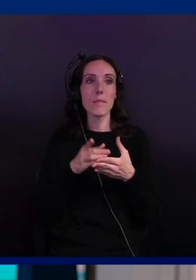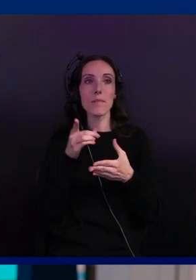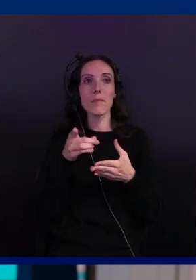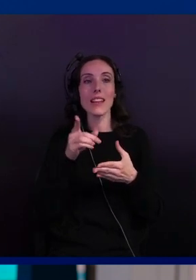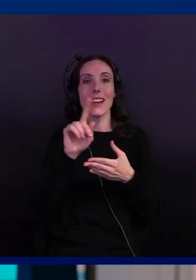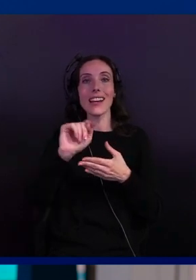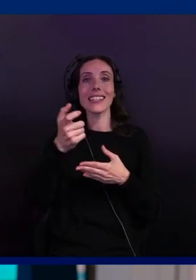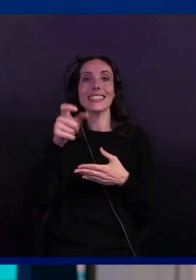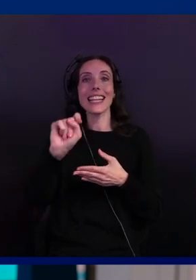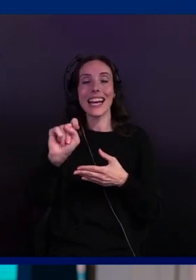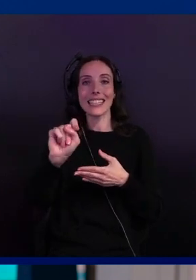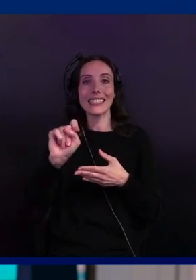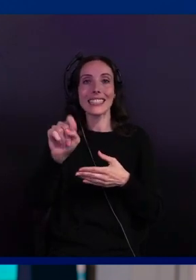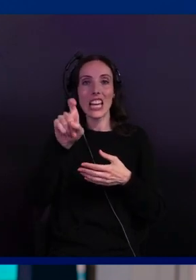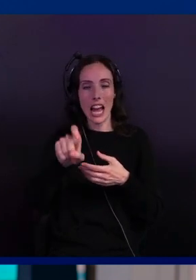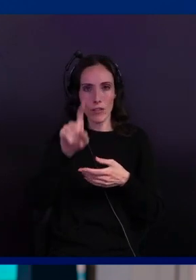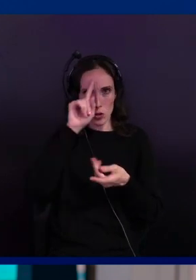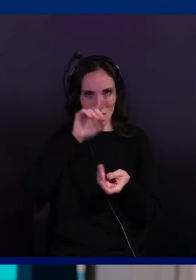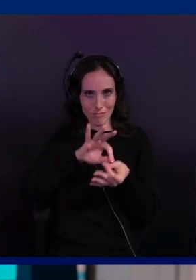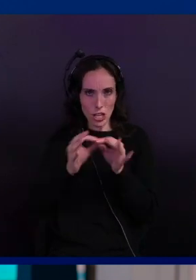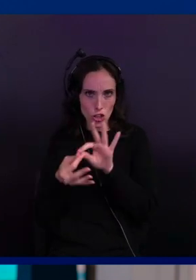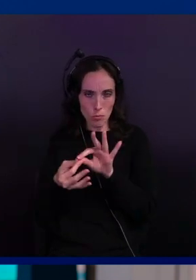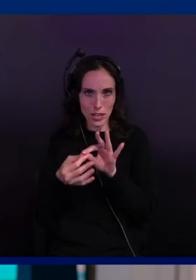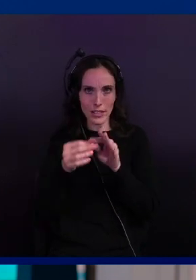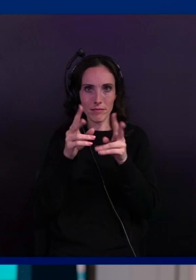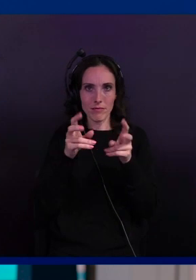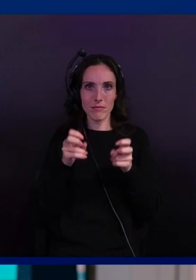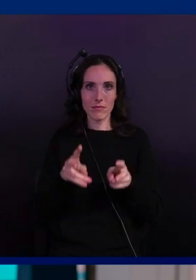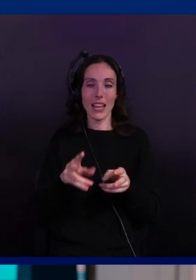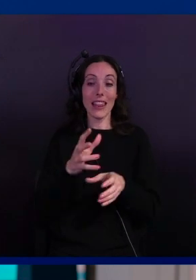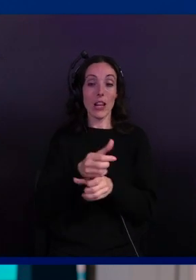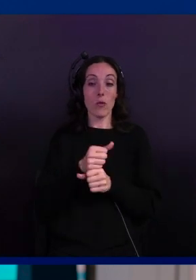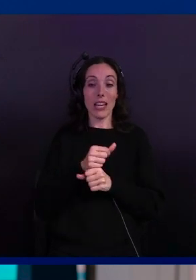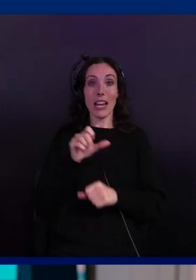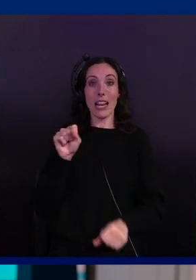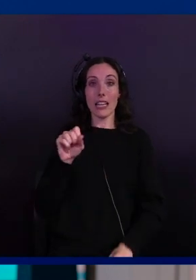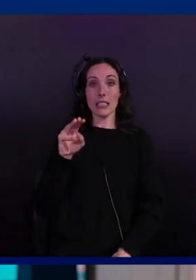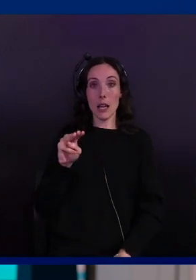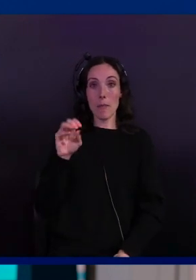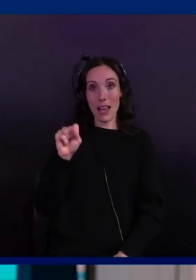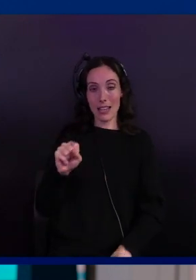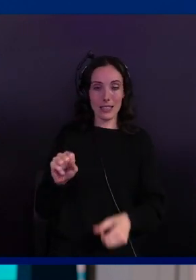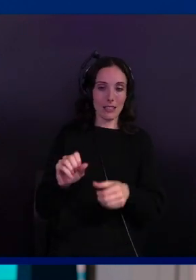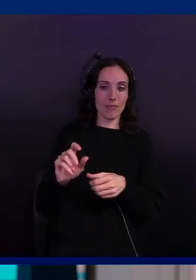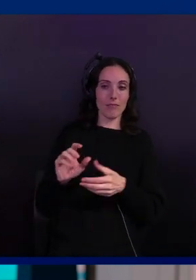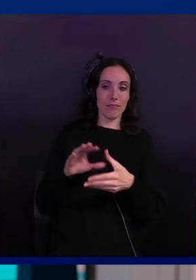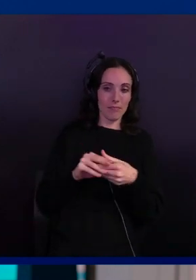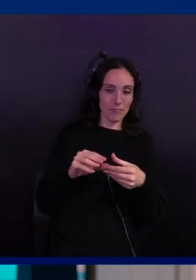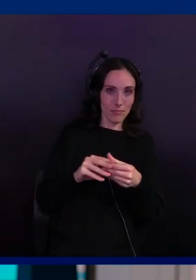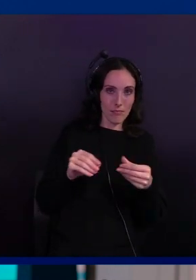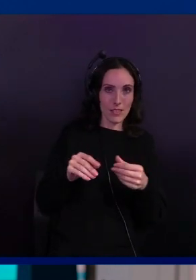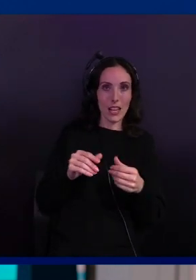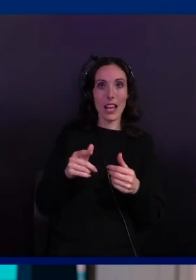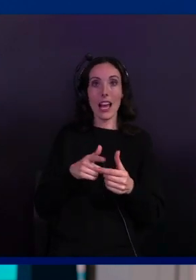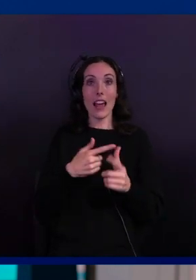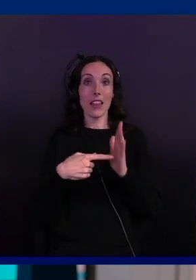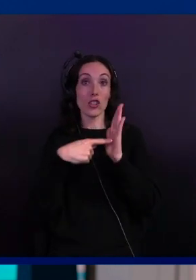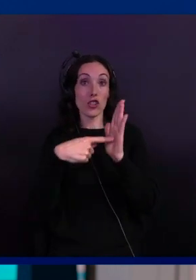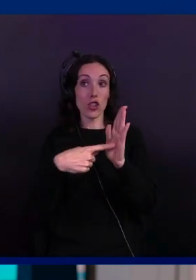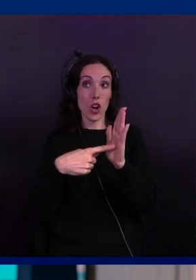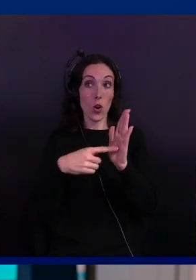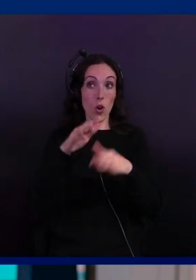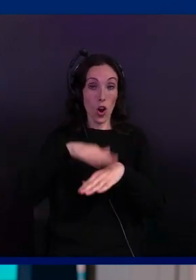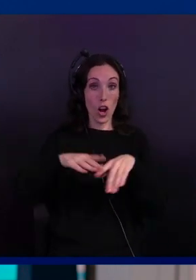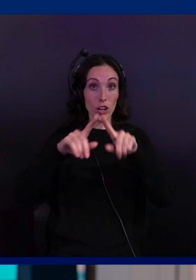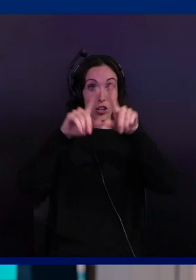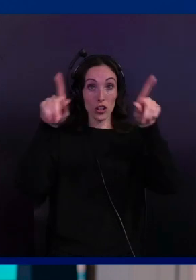text they have to enter it, and then they are getting a SMS. It is just to demonstrate. We are showing that OTP code on the screen itself to make it simple. Yeah.